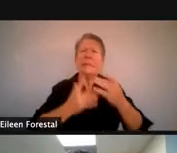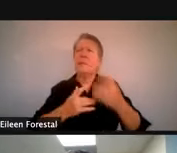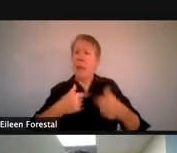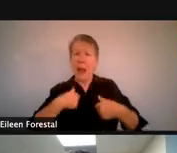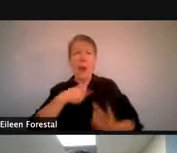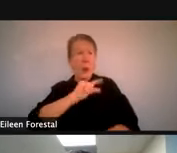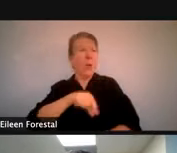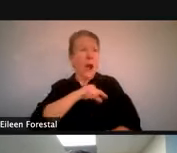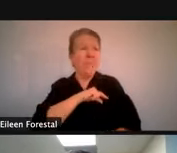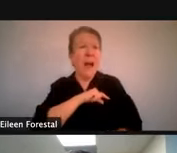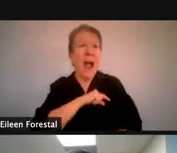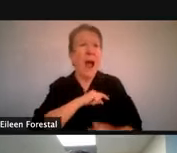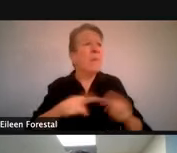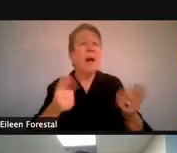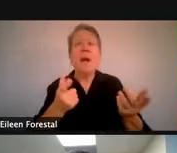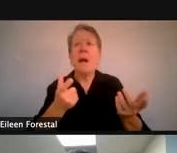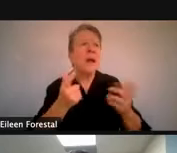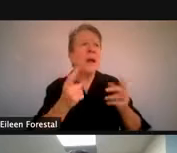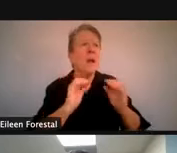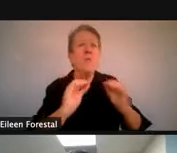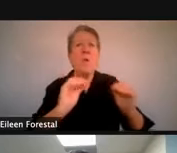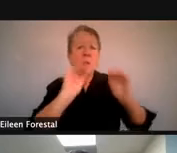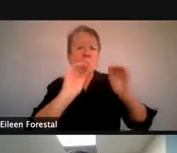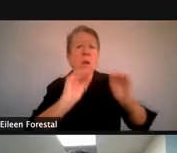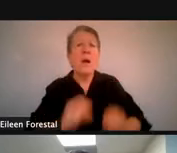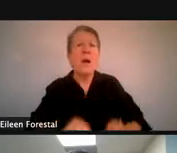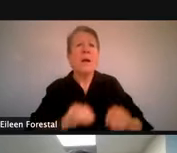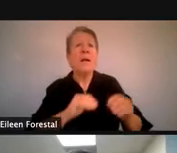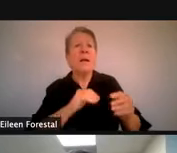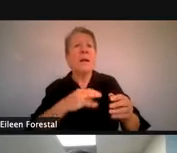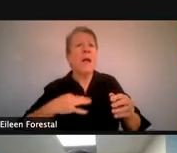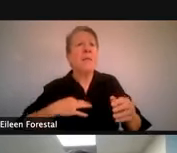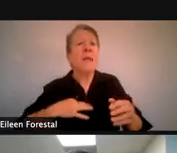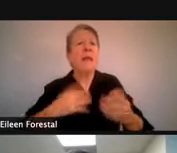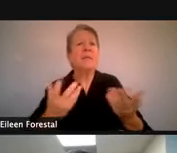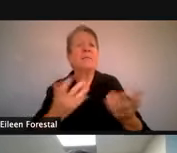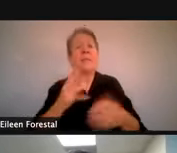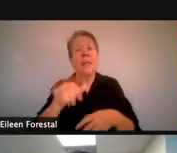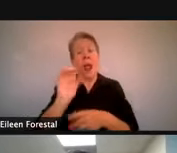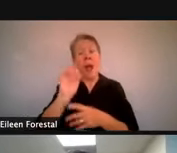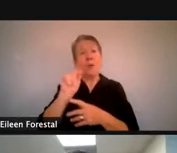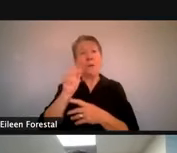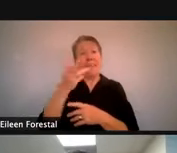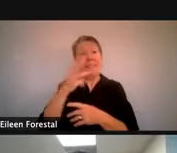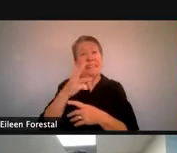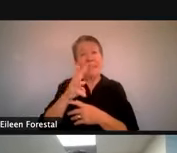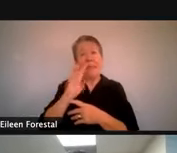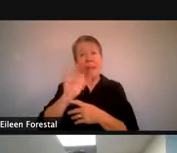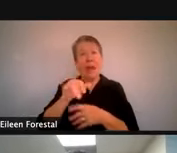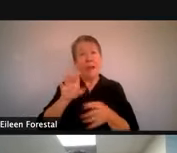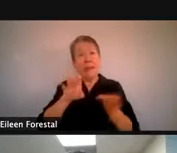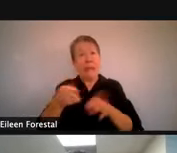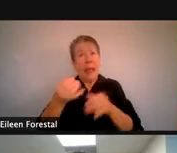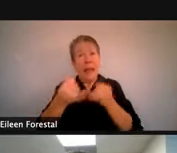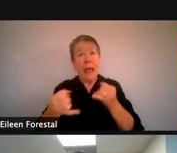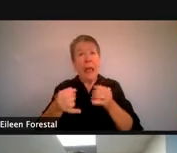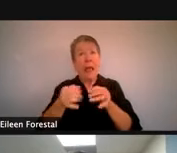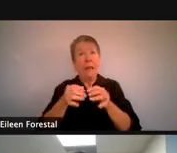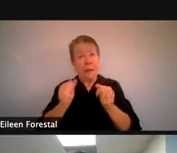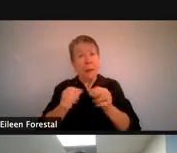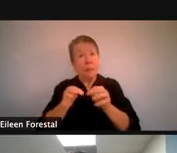there could be a reconsideration of that October 16th deadline? Is there any more money to be handed out to these